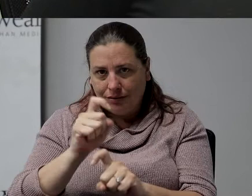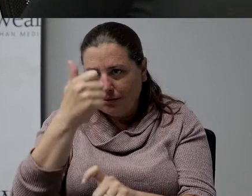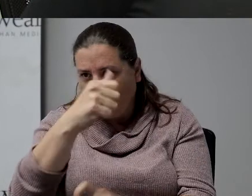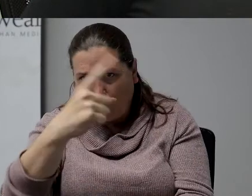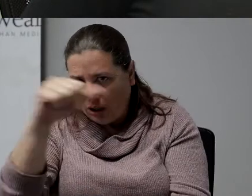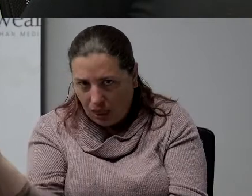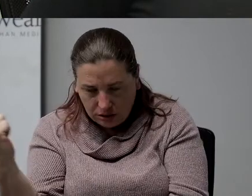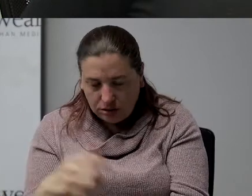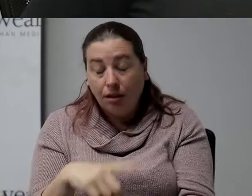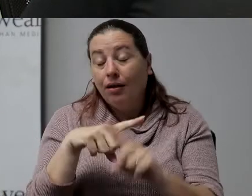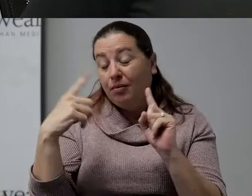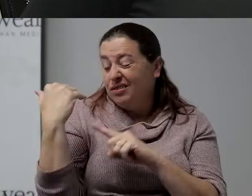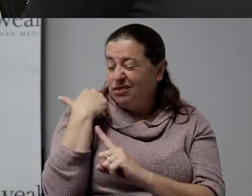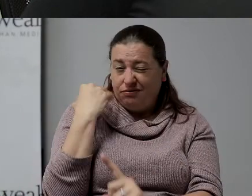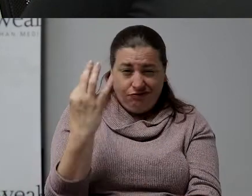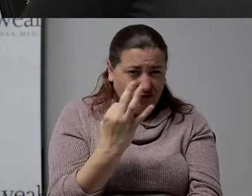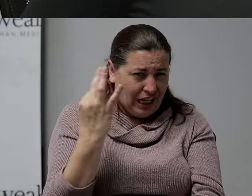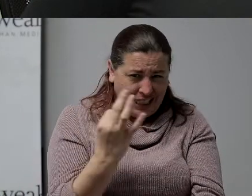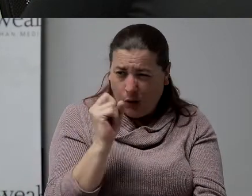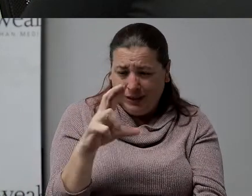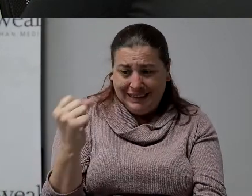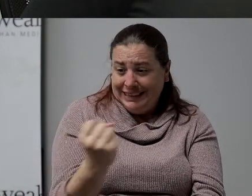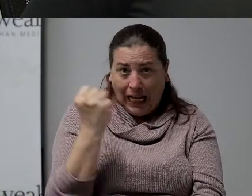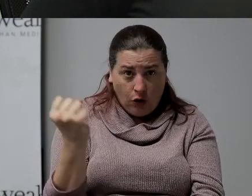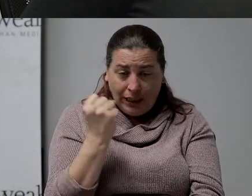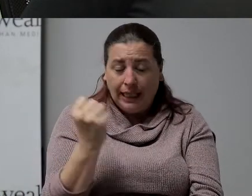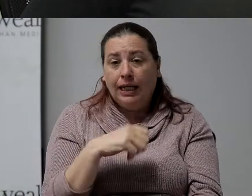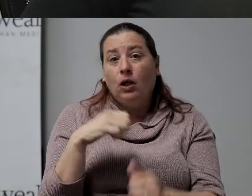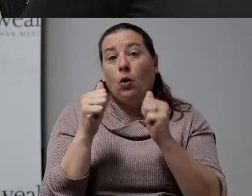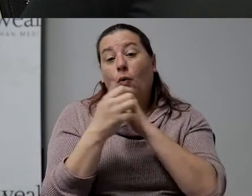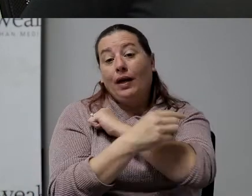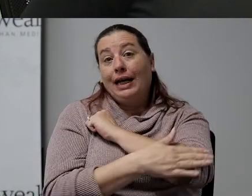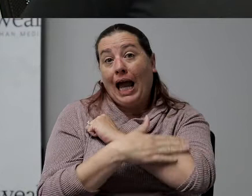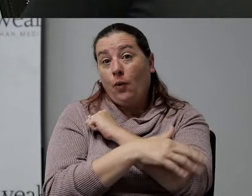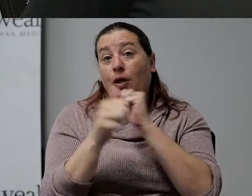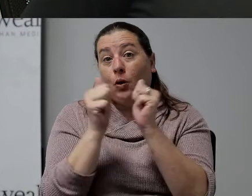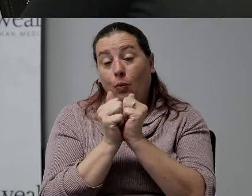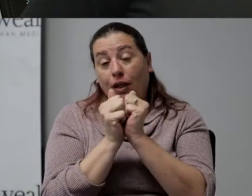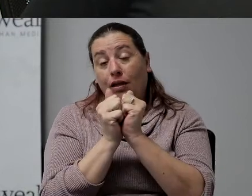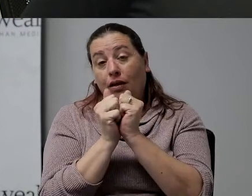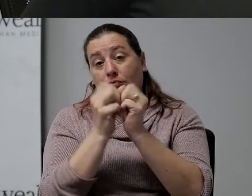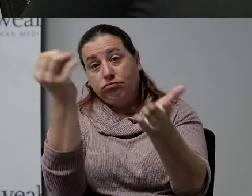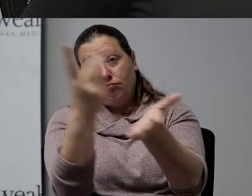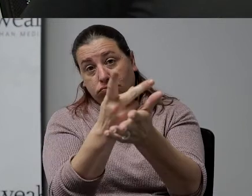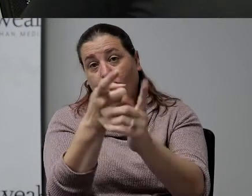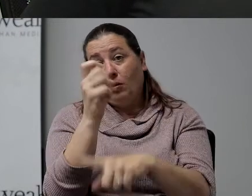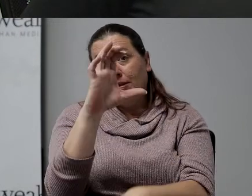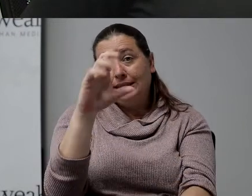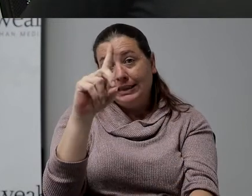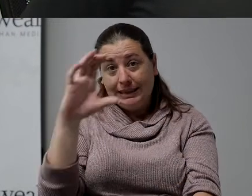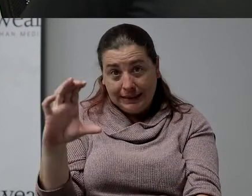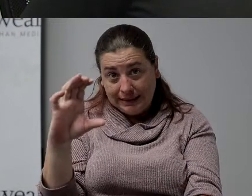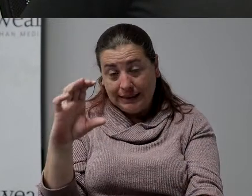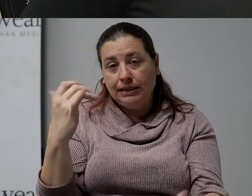Either on Friday night or on Saturday, the county, with the blessing of the CDC, changed their protocol to